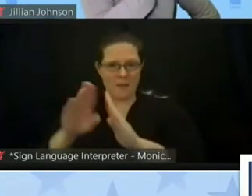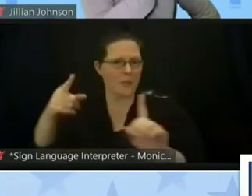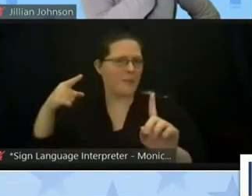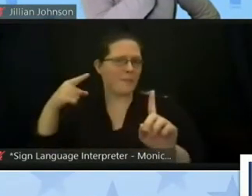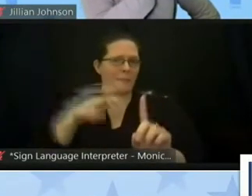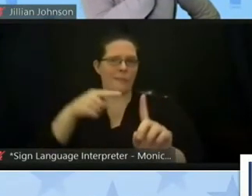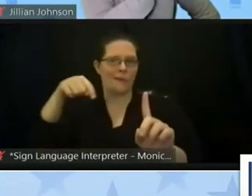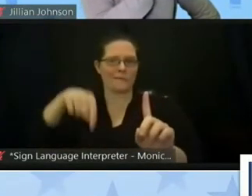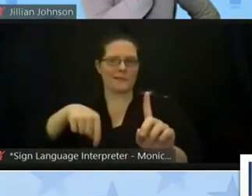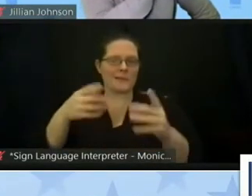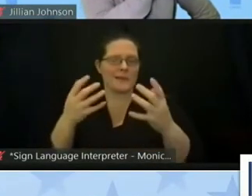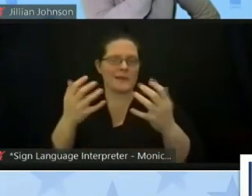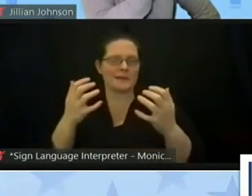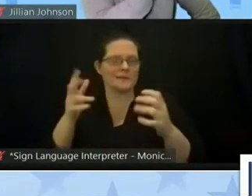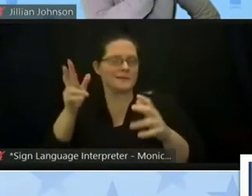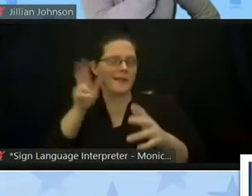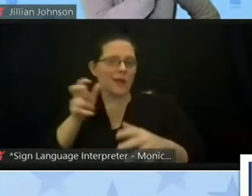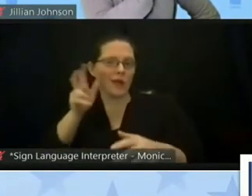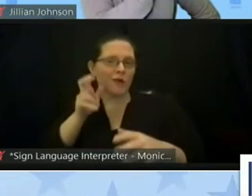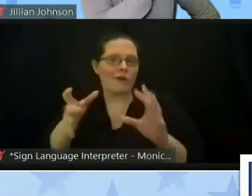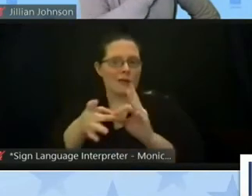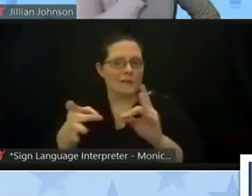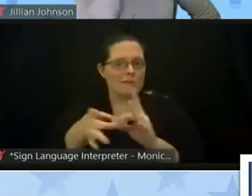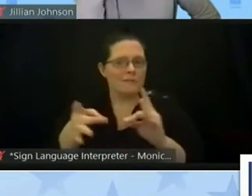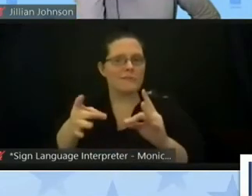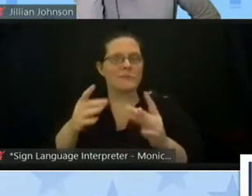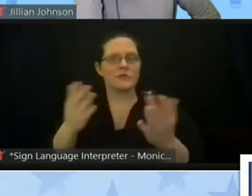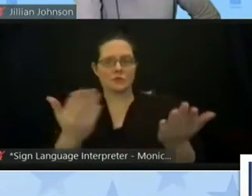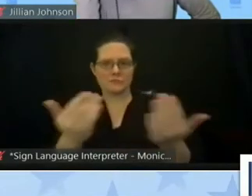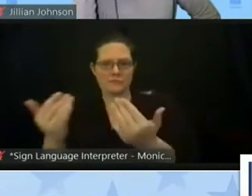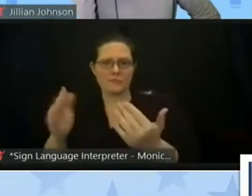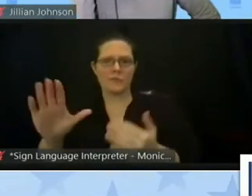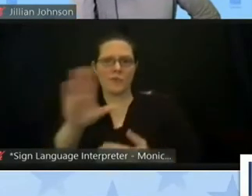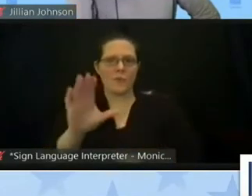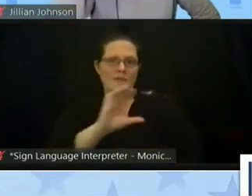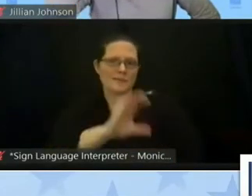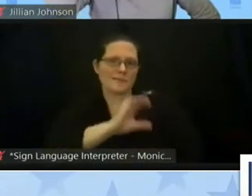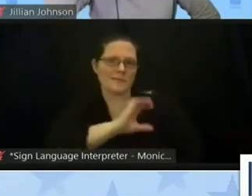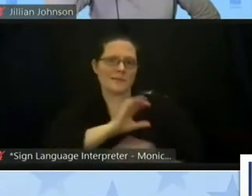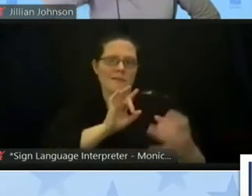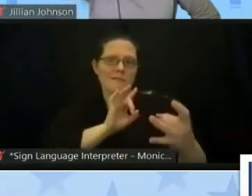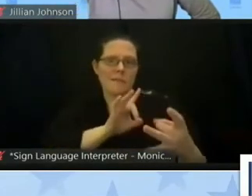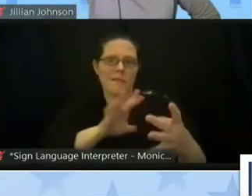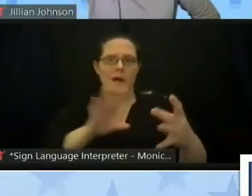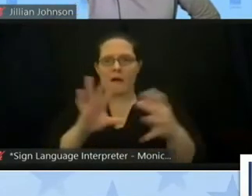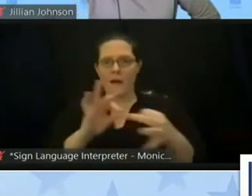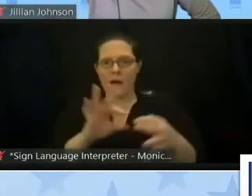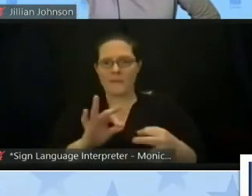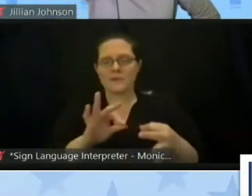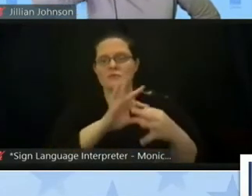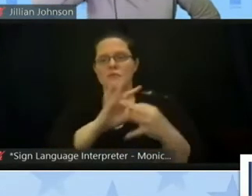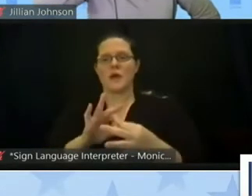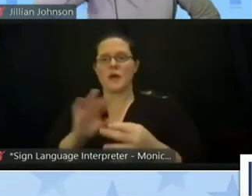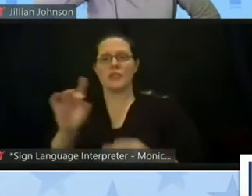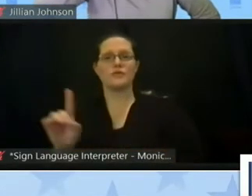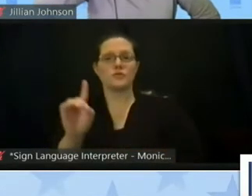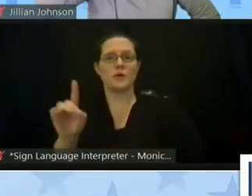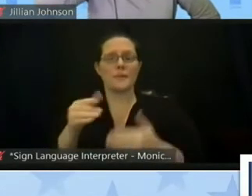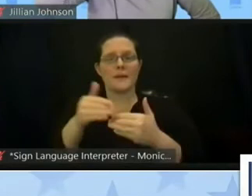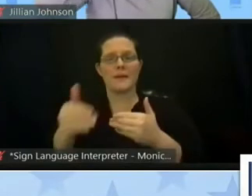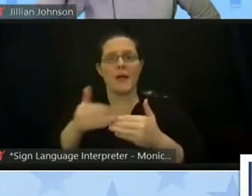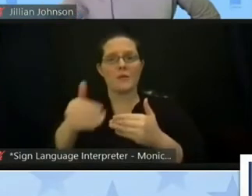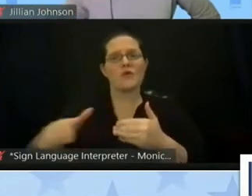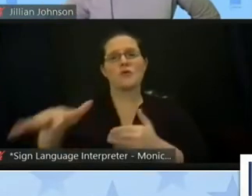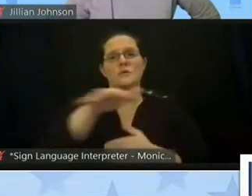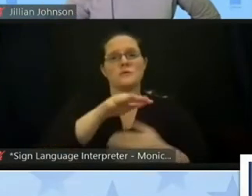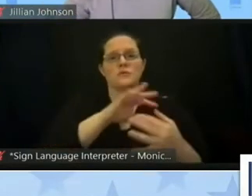public hearing is to receive citizen comment on the community development needs in the Durham neighborhoods as it relates